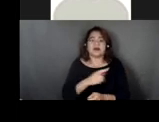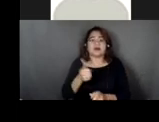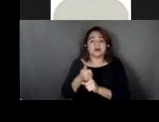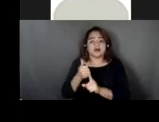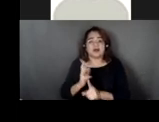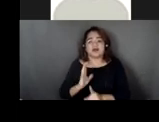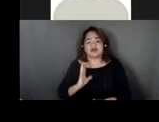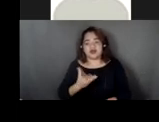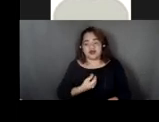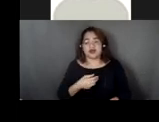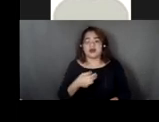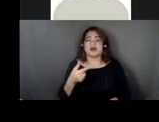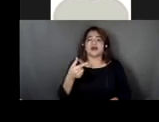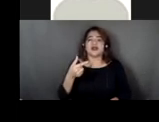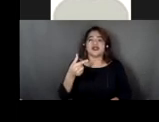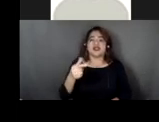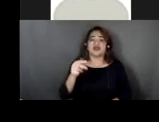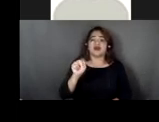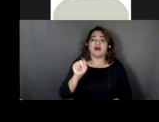or non-binary